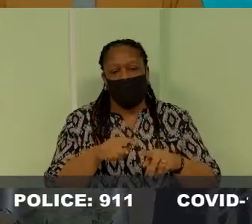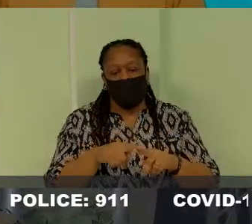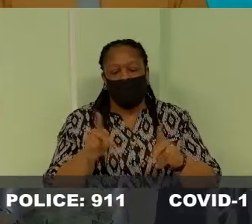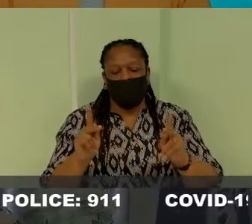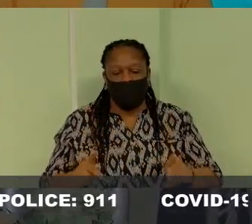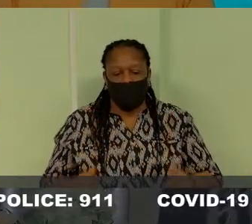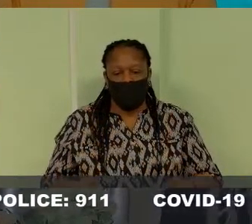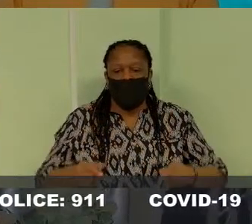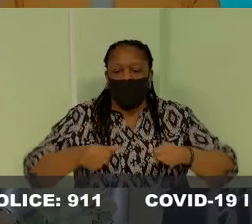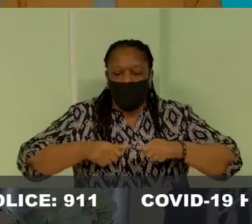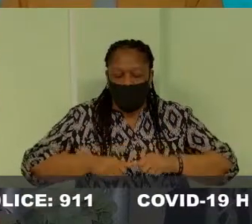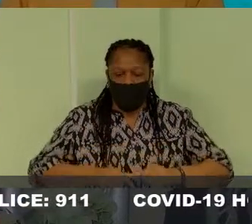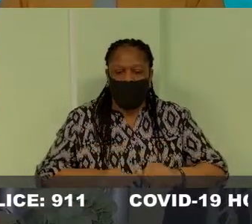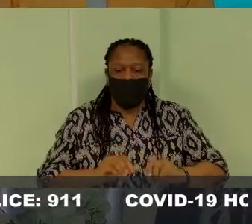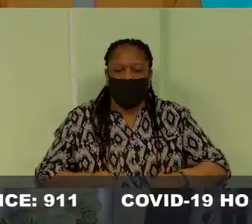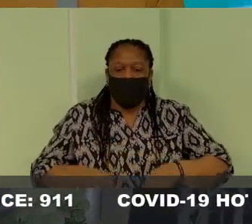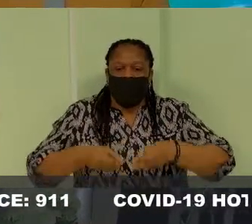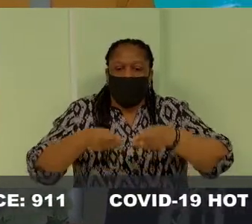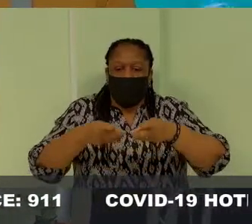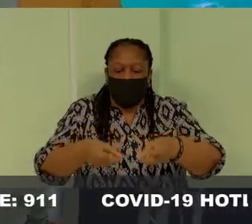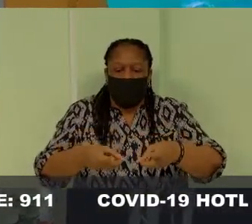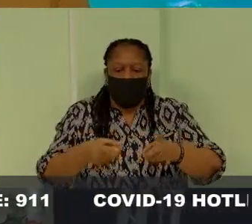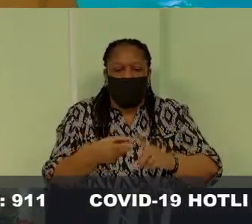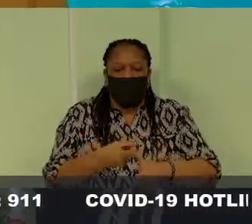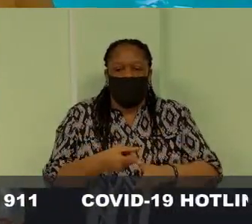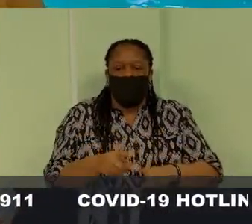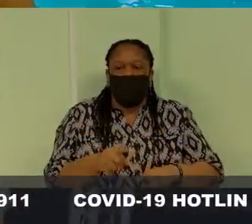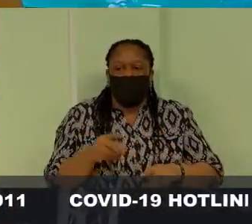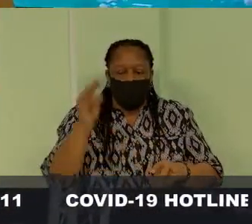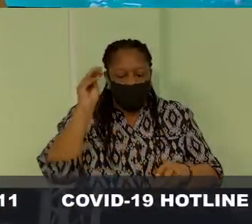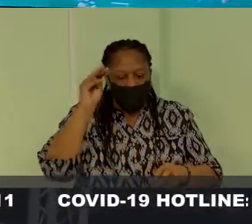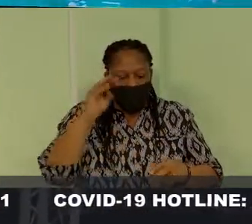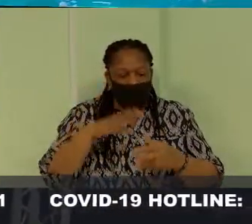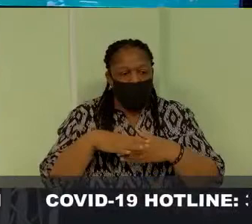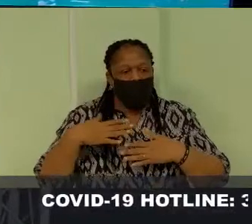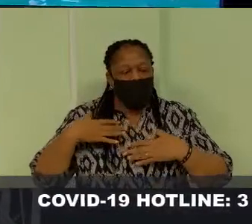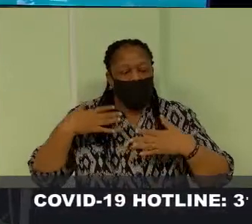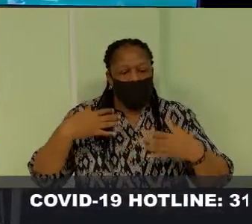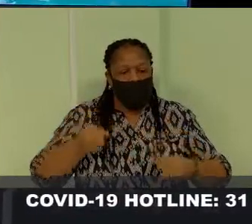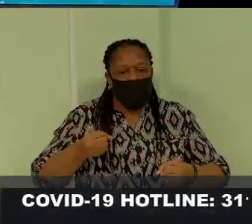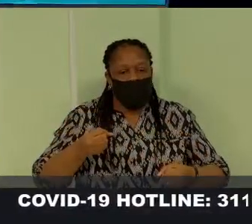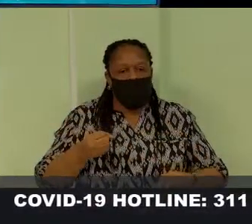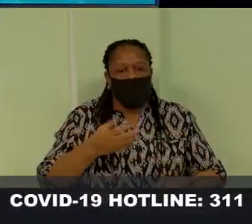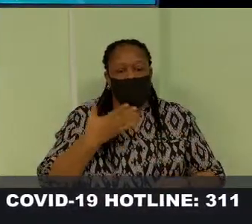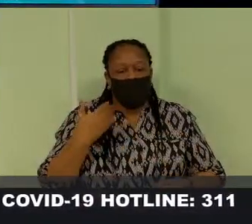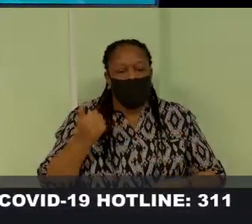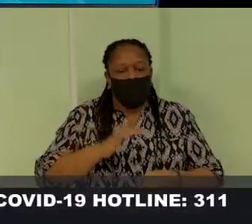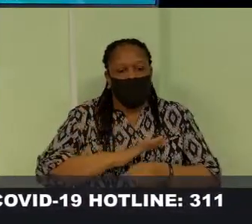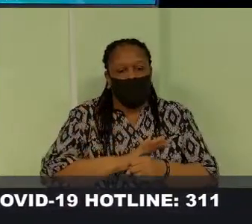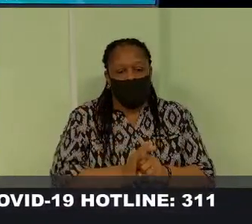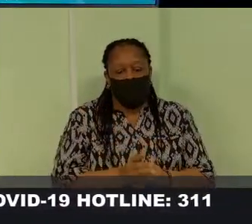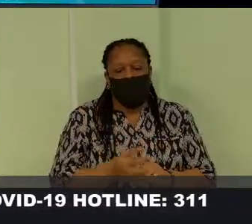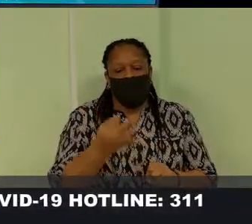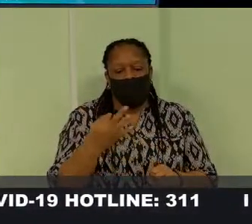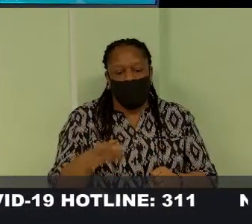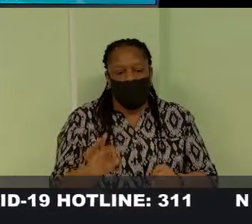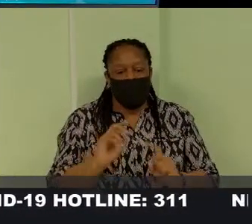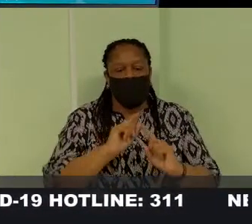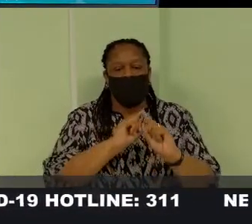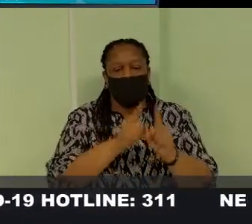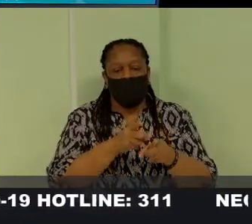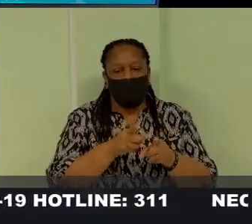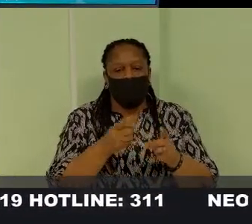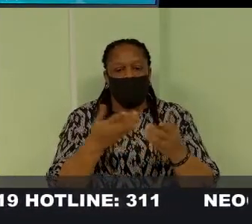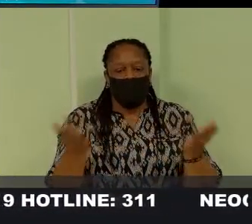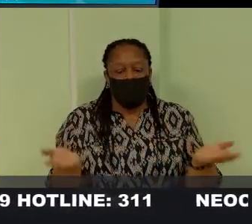to donate to the Ministry of Health and its COVID-19 response here